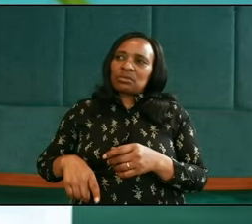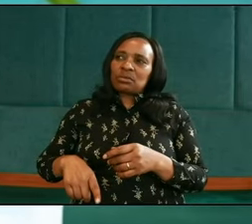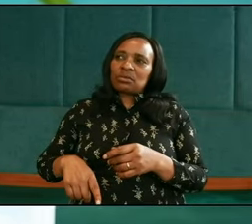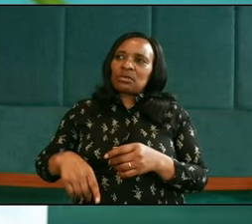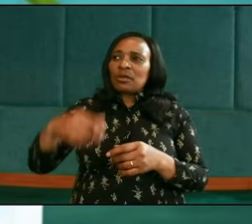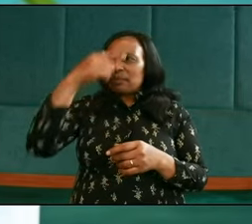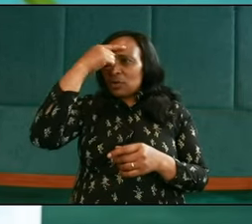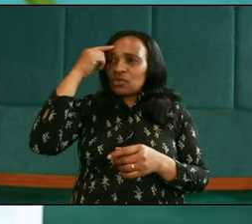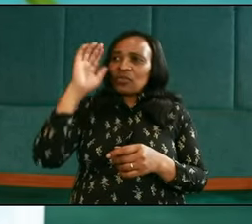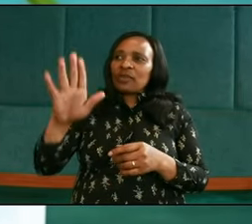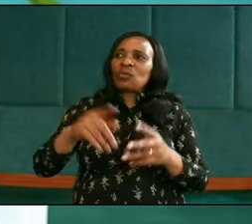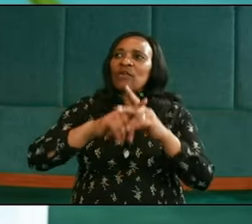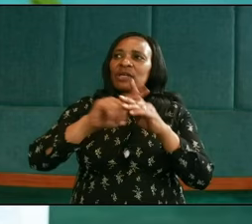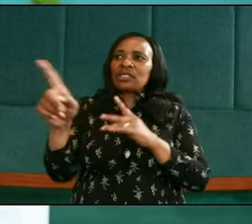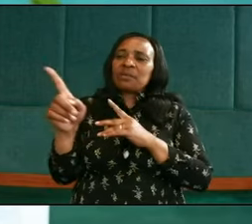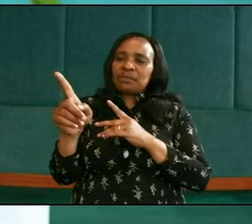Because of him, we have escaped.